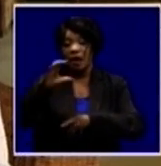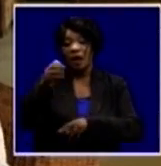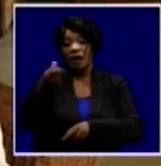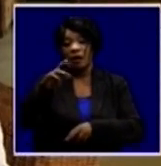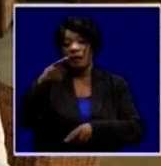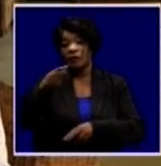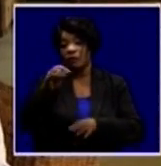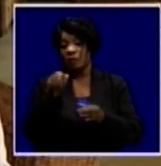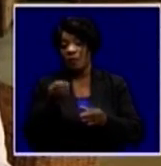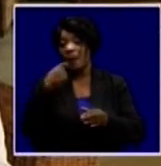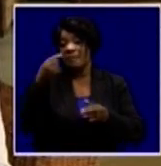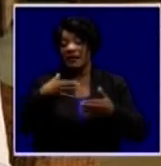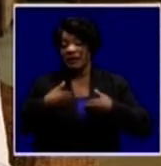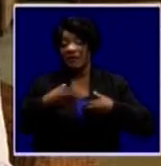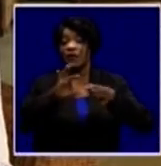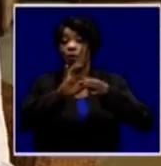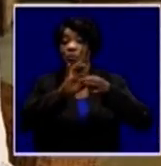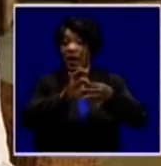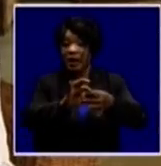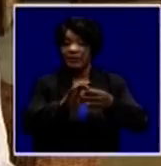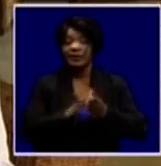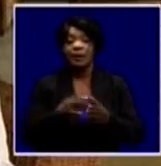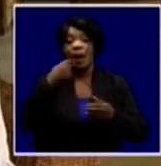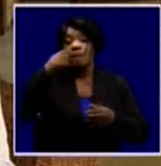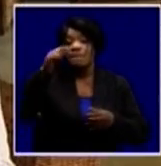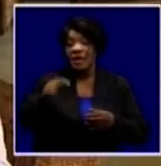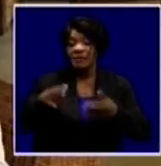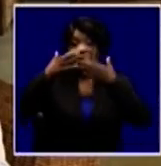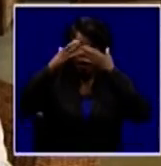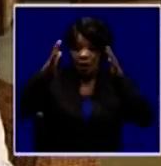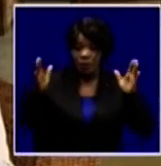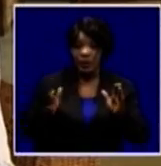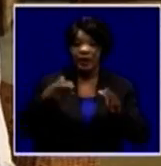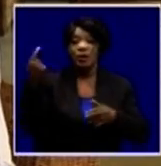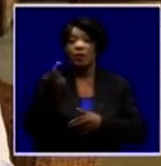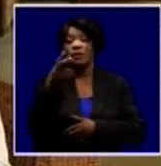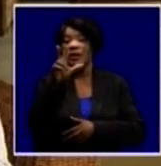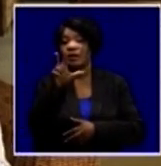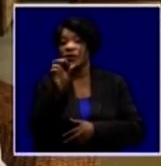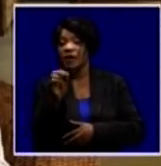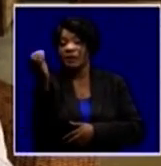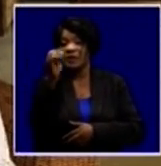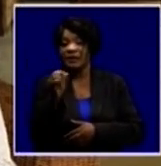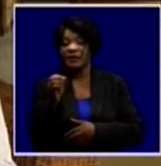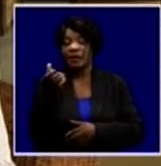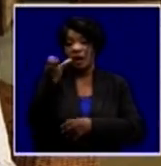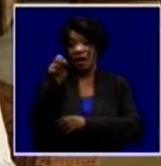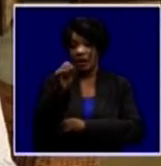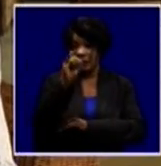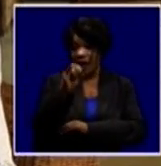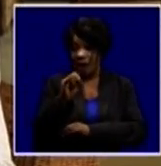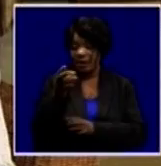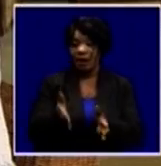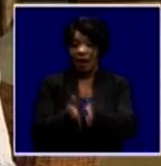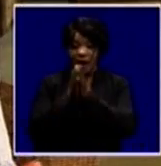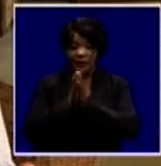that compliance. So there's complying, but you need to be aware that it's only 30% that the SI asked for. So if I